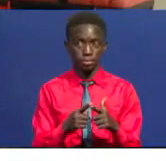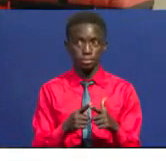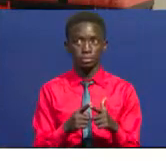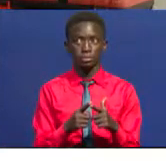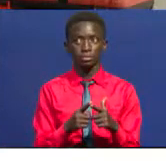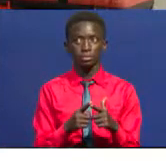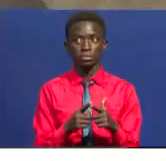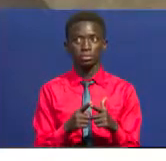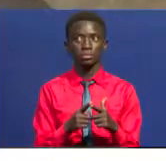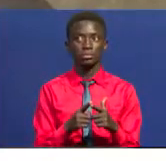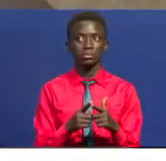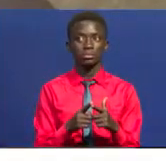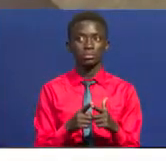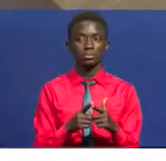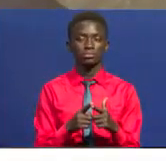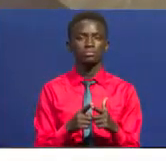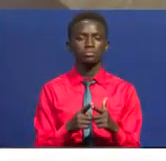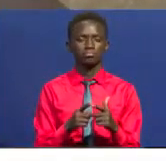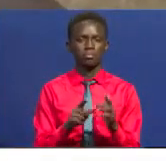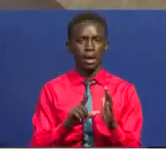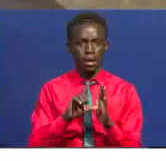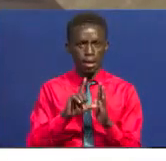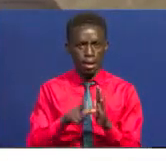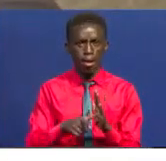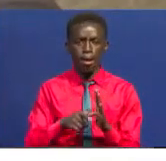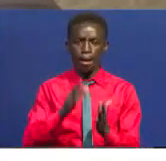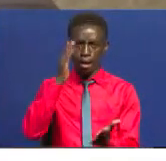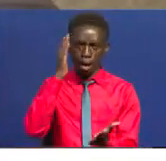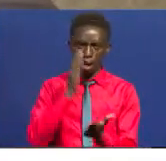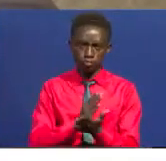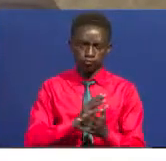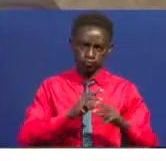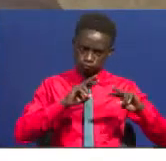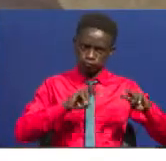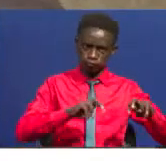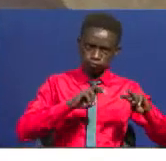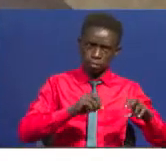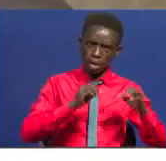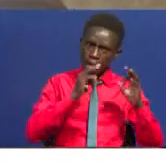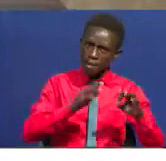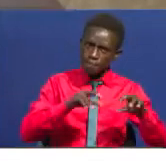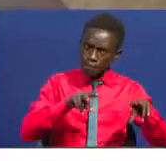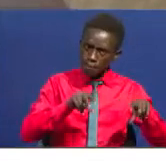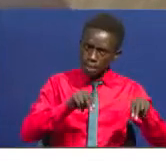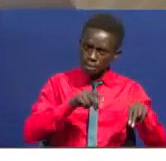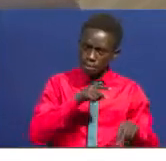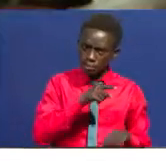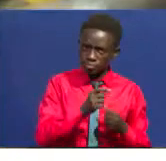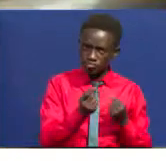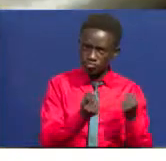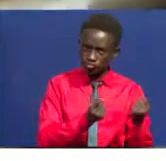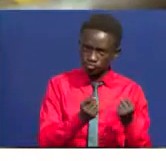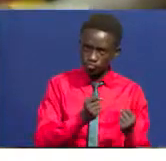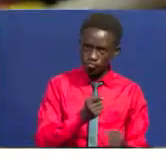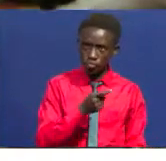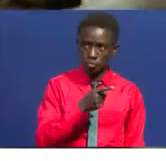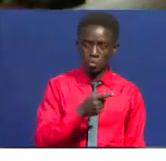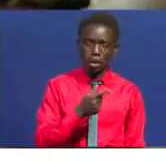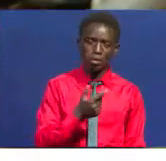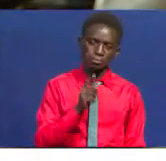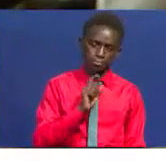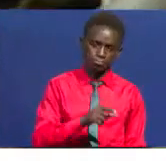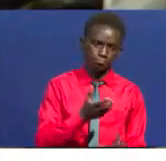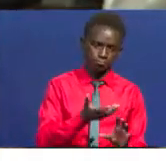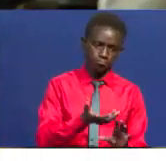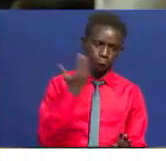the actual now checking of the component. Say it's the battery hybrid. That involves opening up the